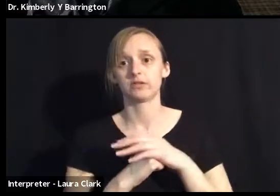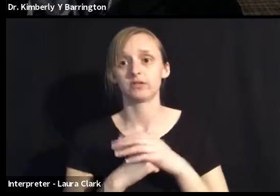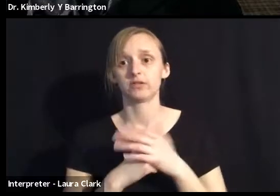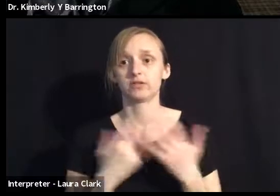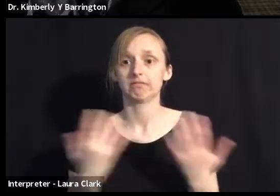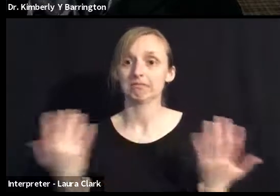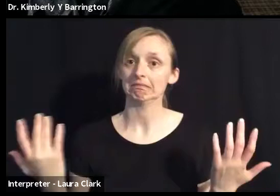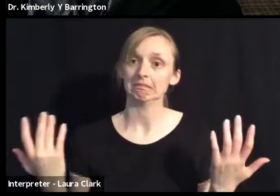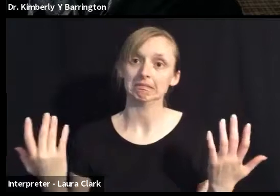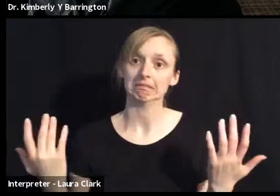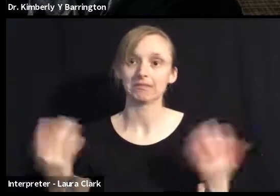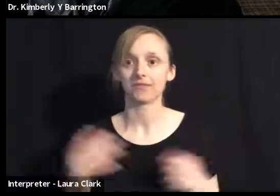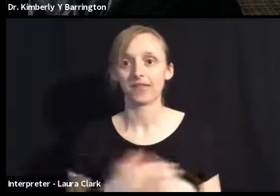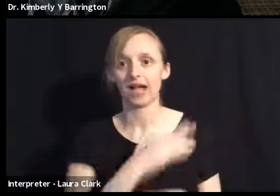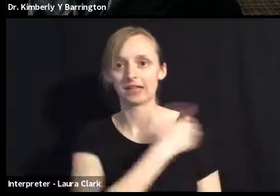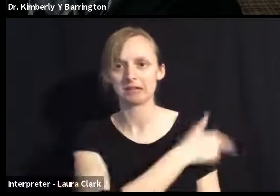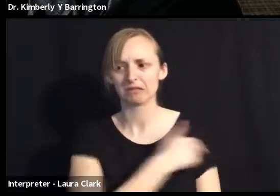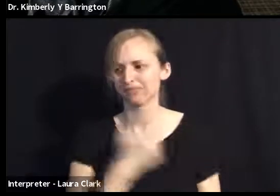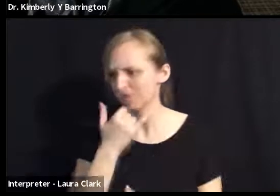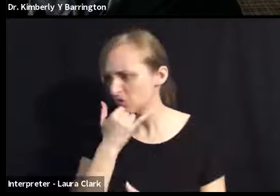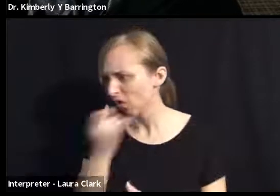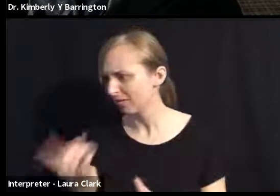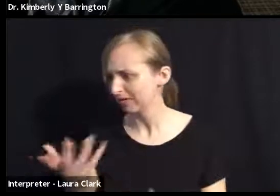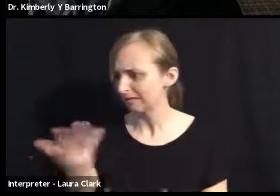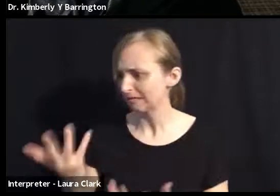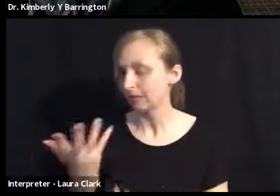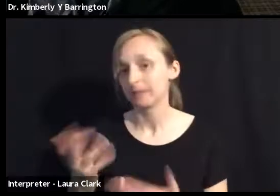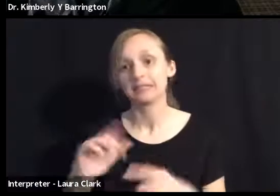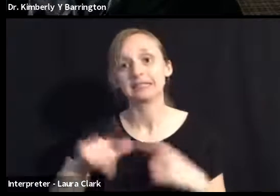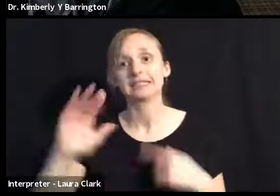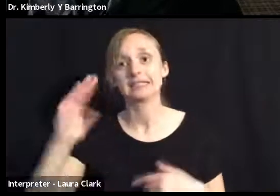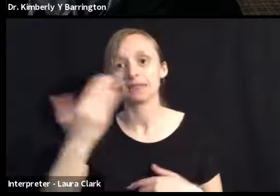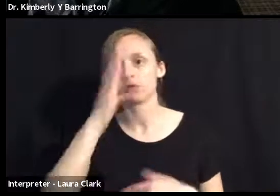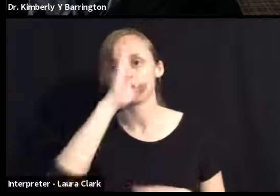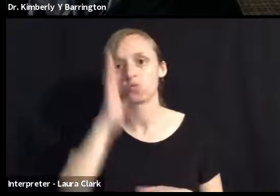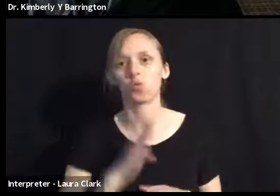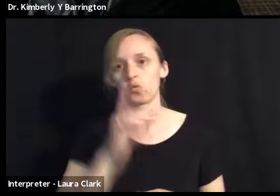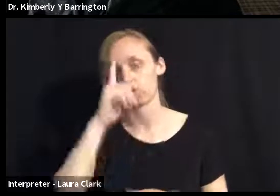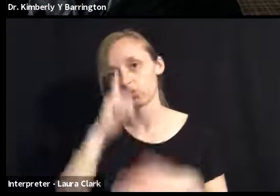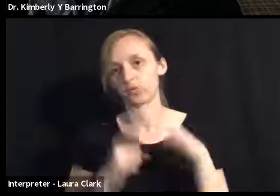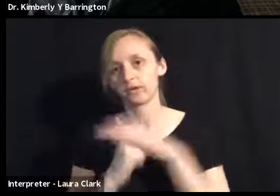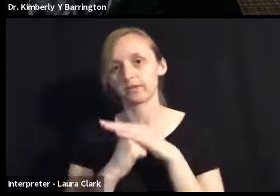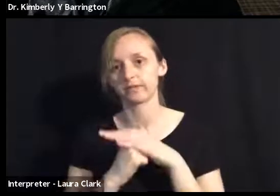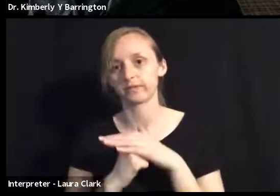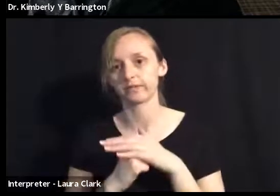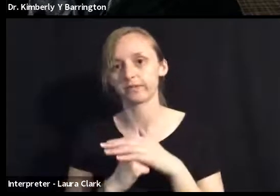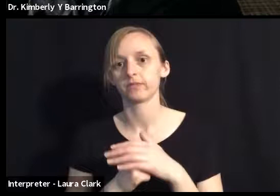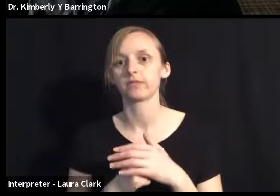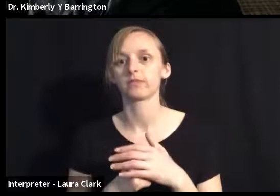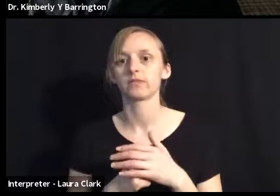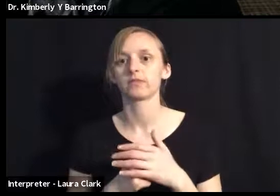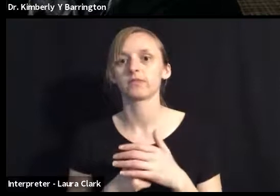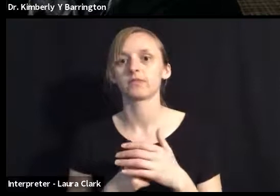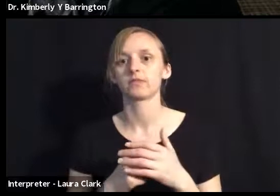honestly. But at the end, that's what it is. And so a lot of it was starting to explain,